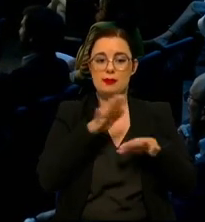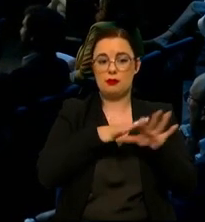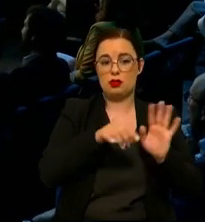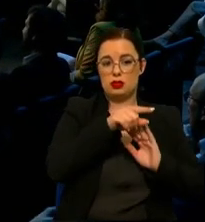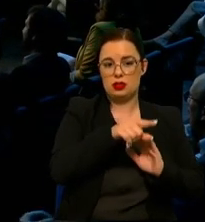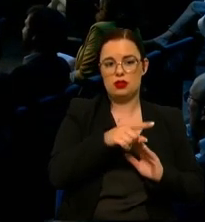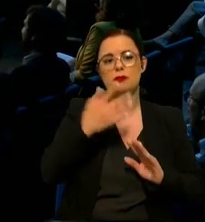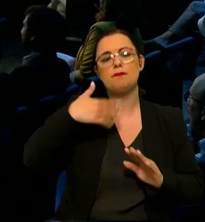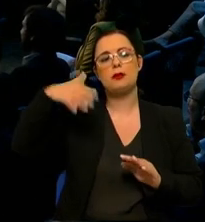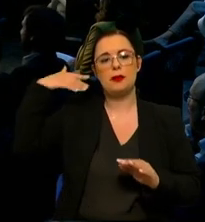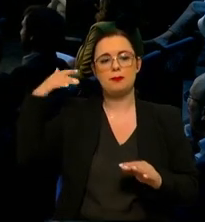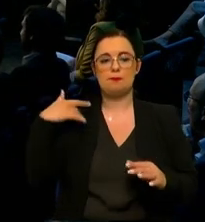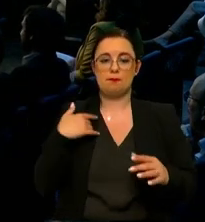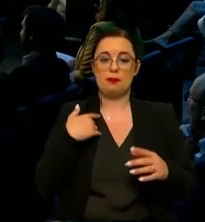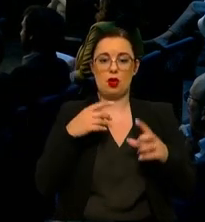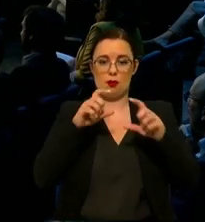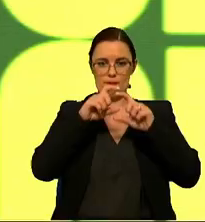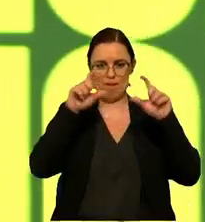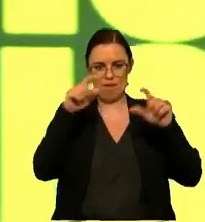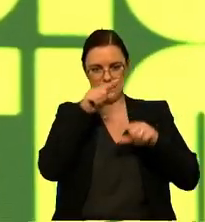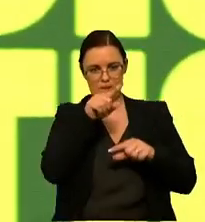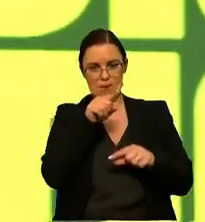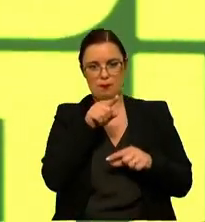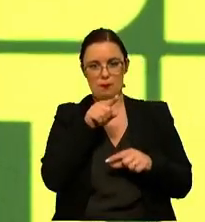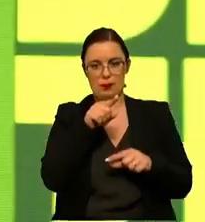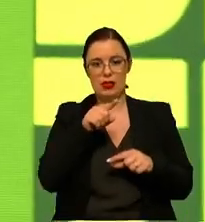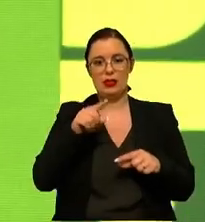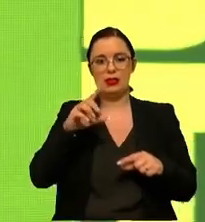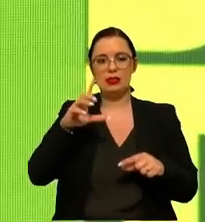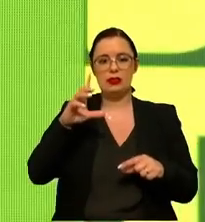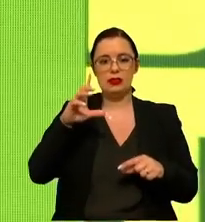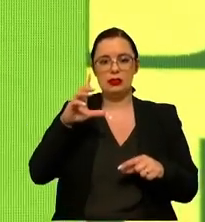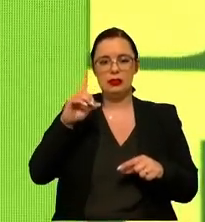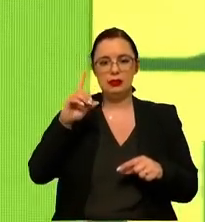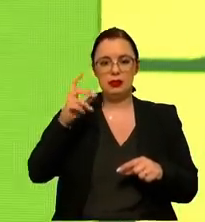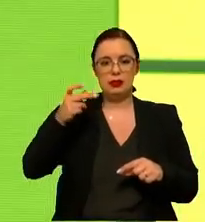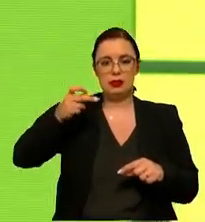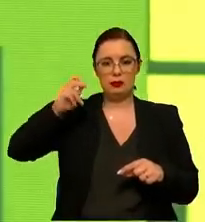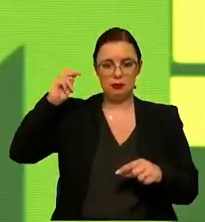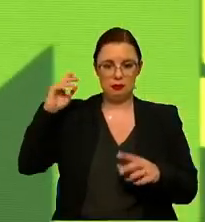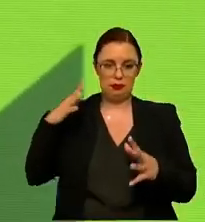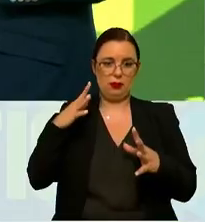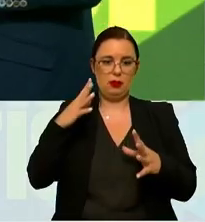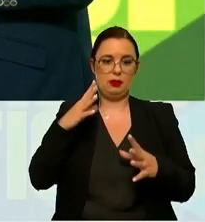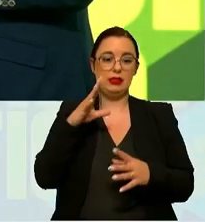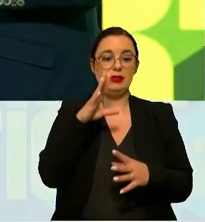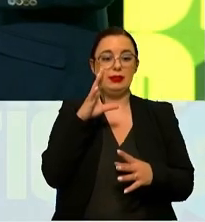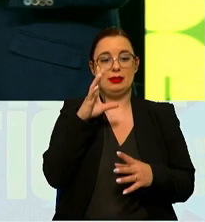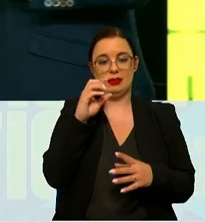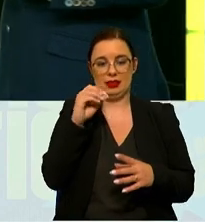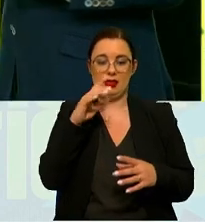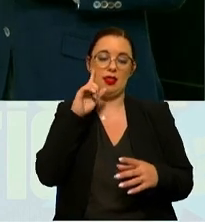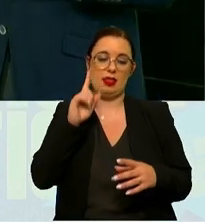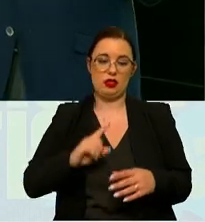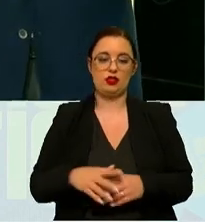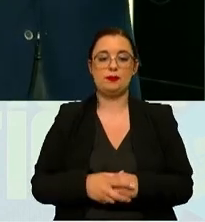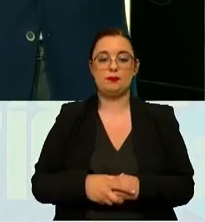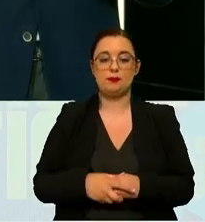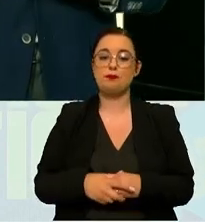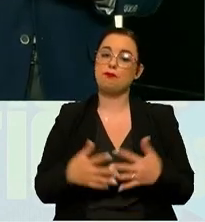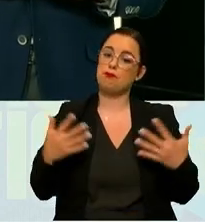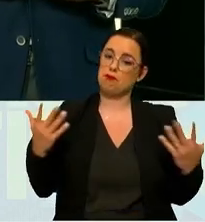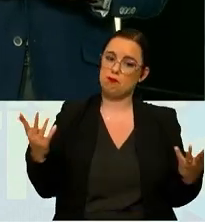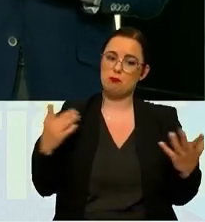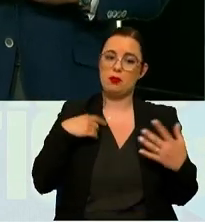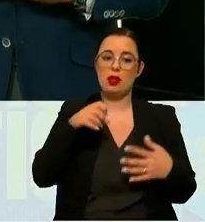background for myself. I joined this company almost 6 years ago. It's going to be 6 years ago in a couple days. And one thing that